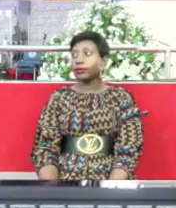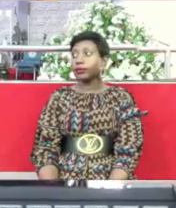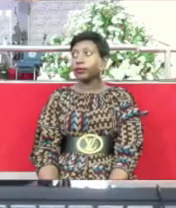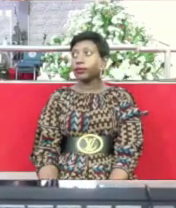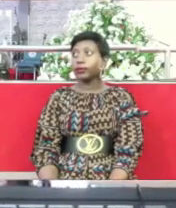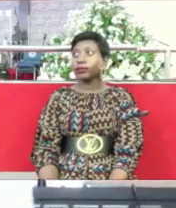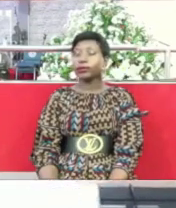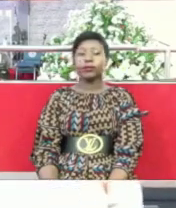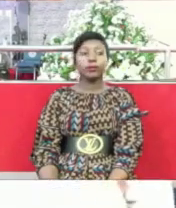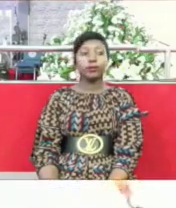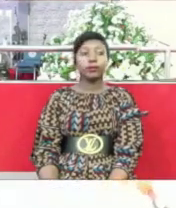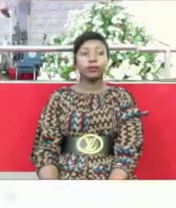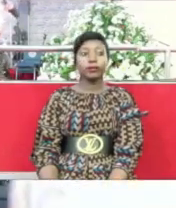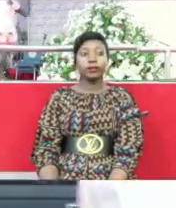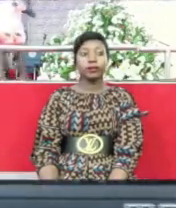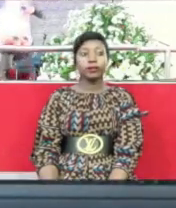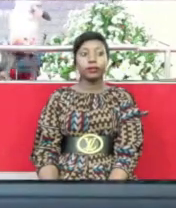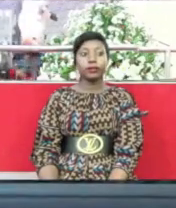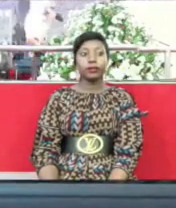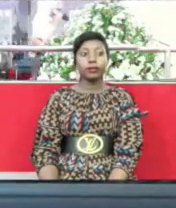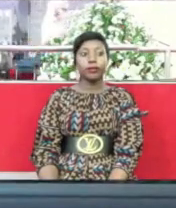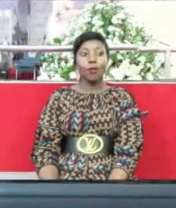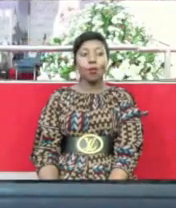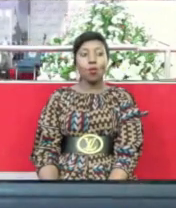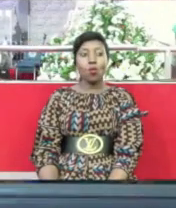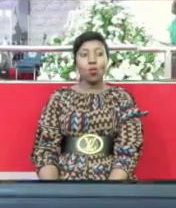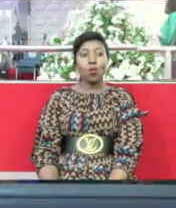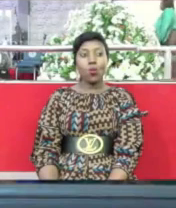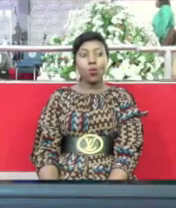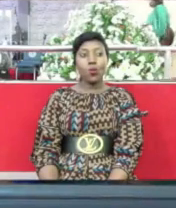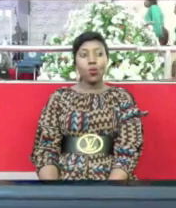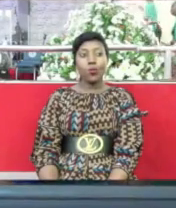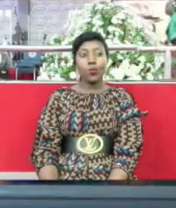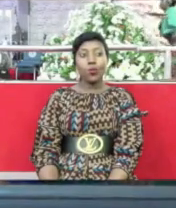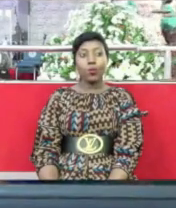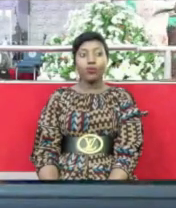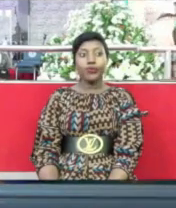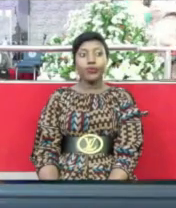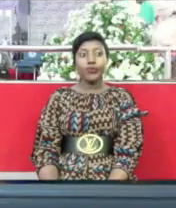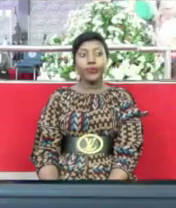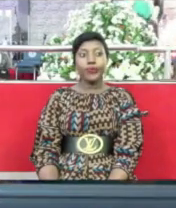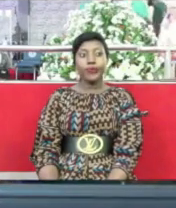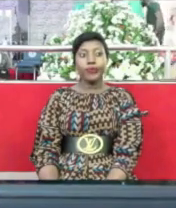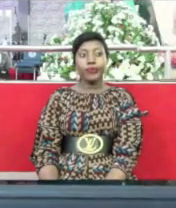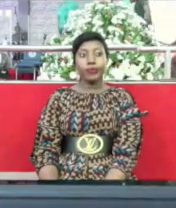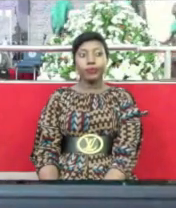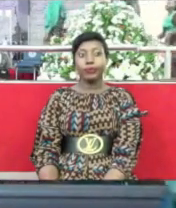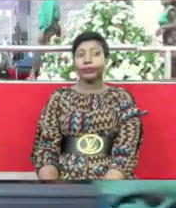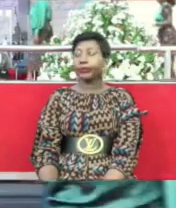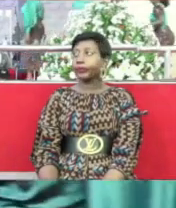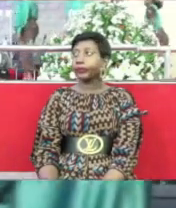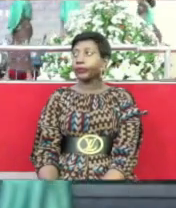All right. Okay. As you go, they will just hold their hands because